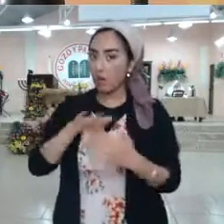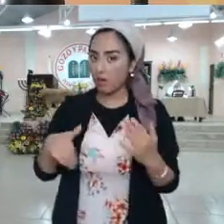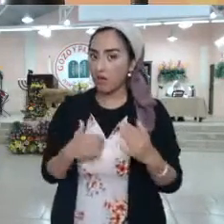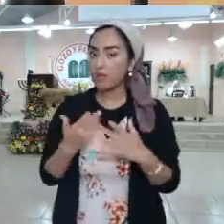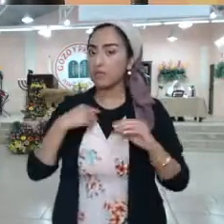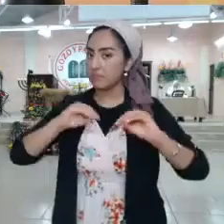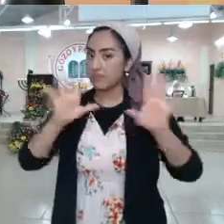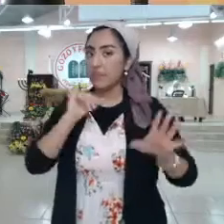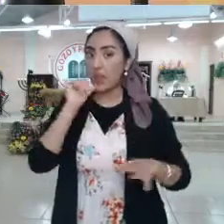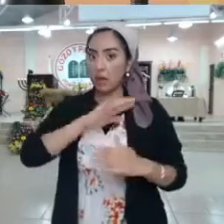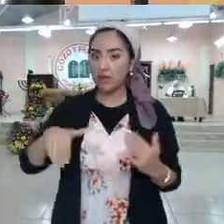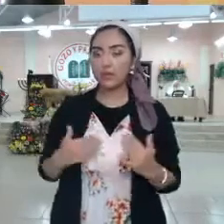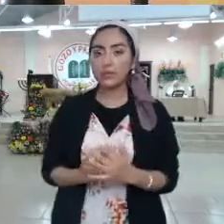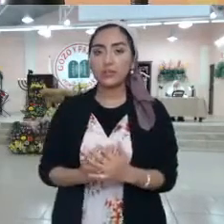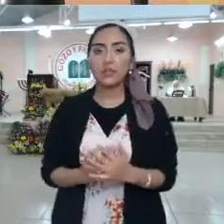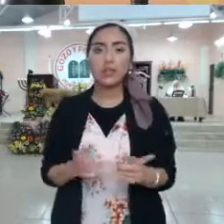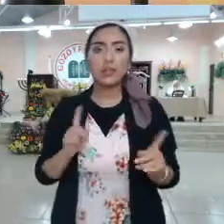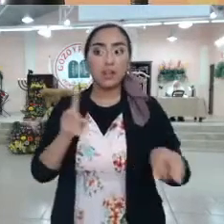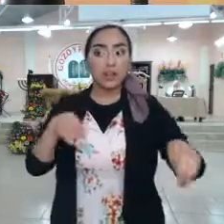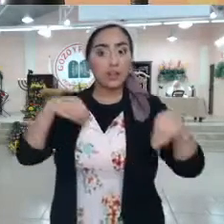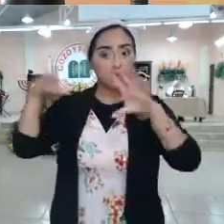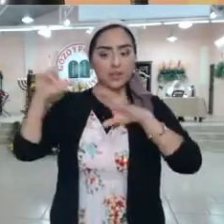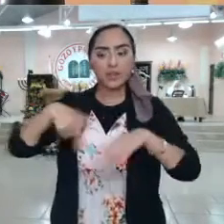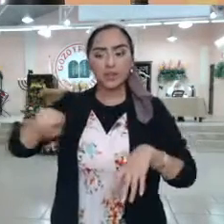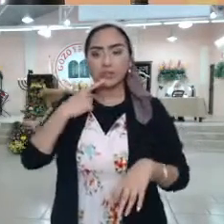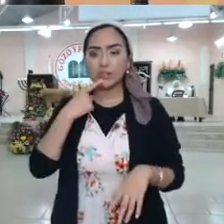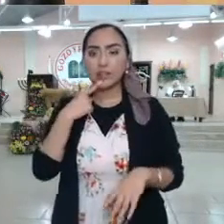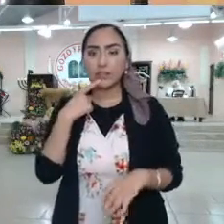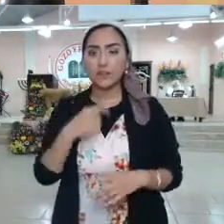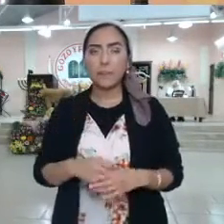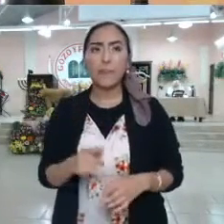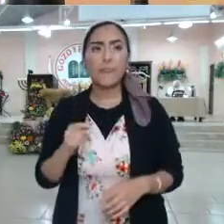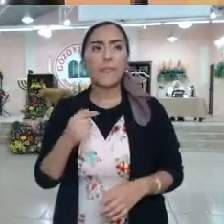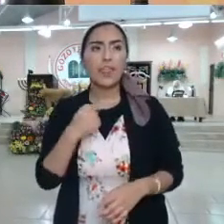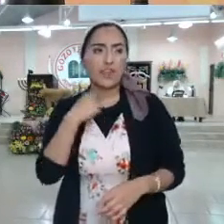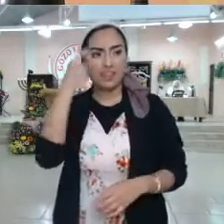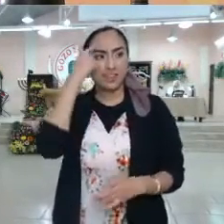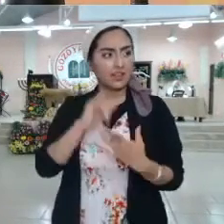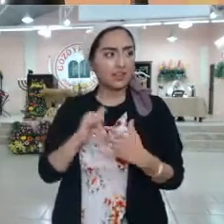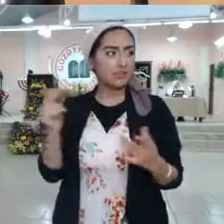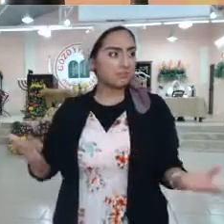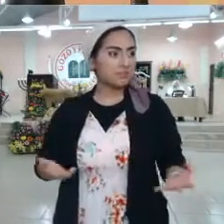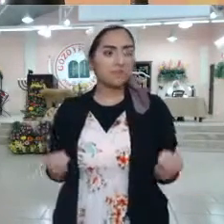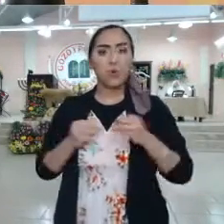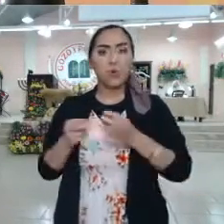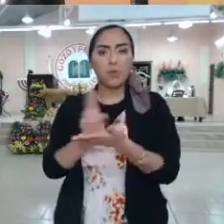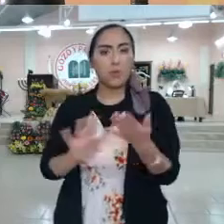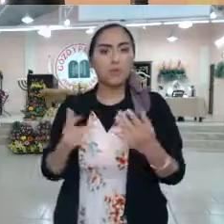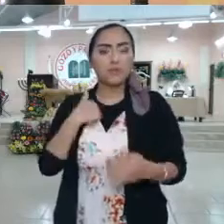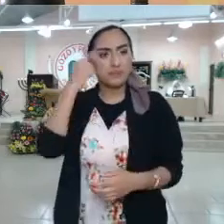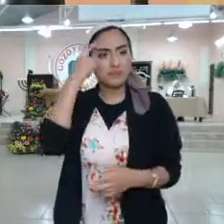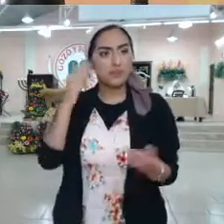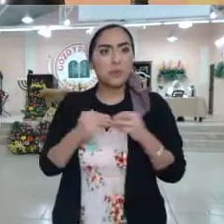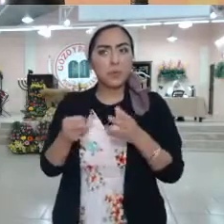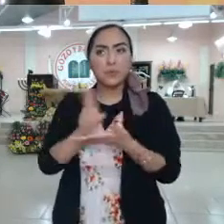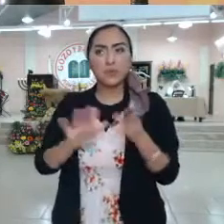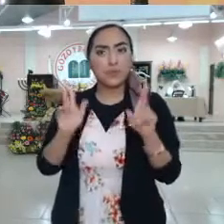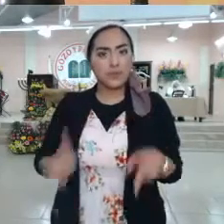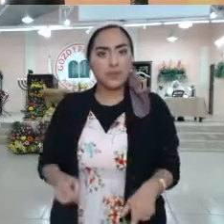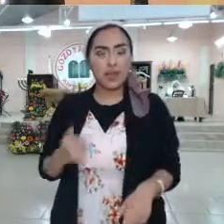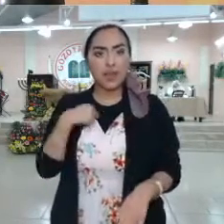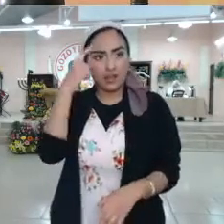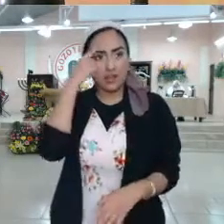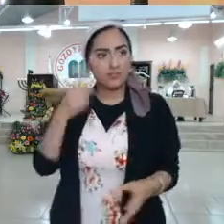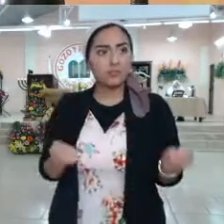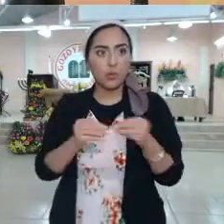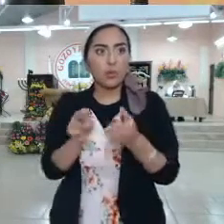back. Not all of them. I clarify, not all of them. They went back to the places where they came from, and they said, I thought that they were more Kedoshim, more